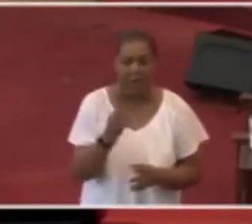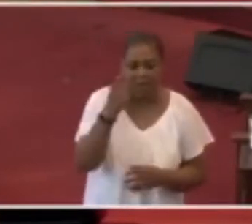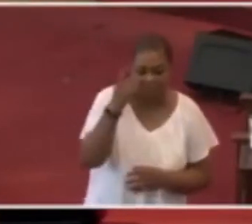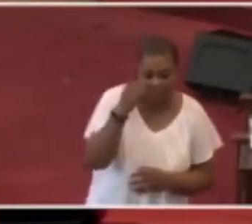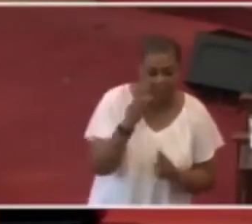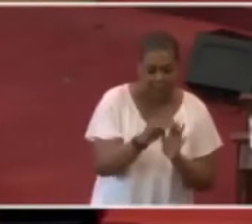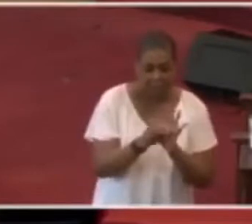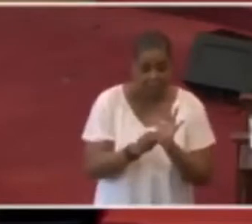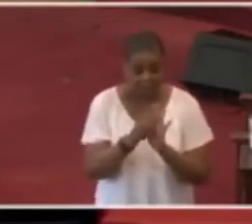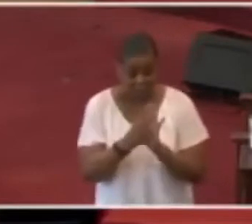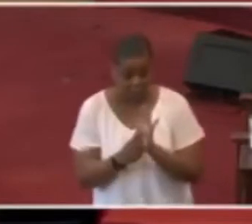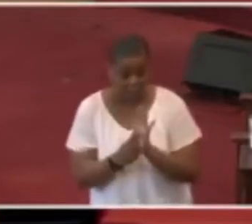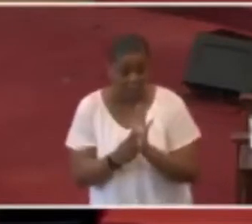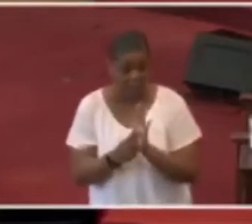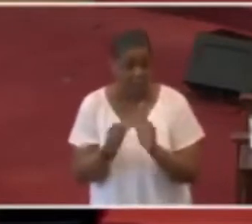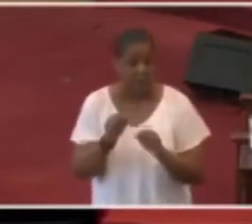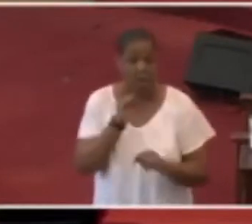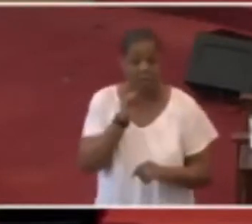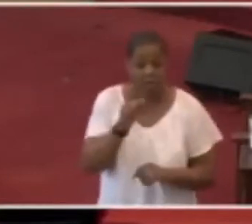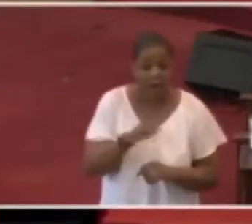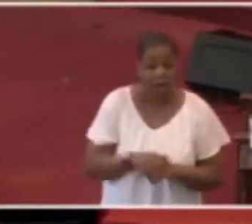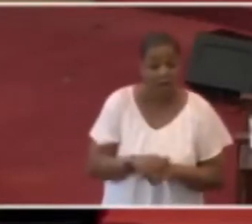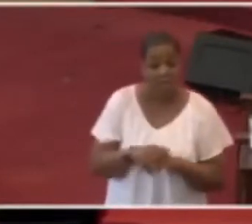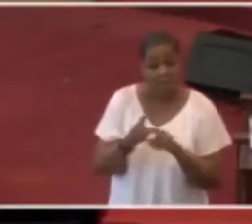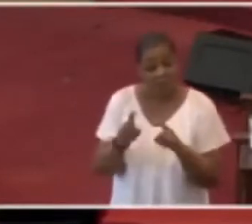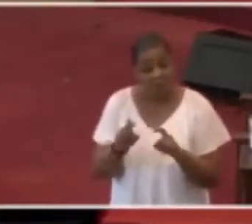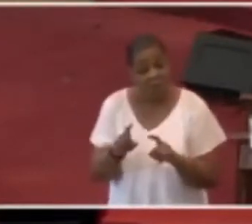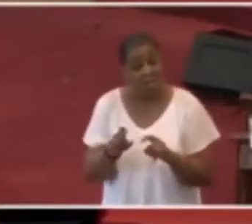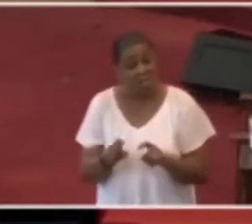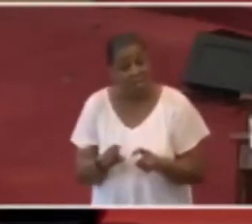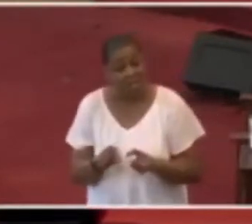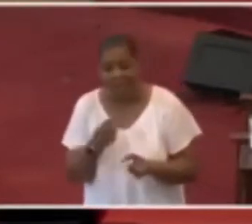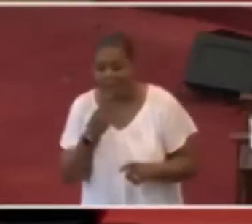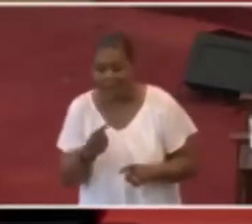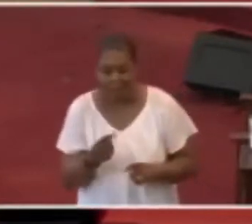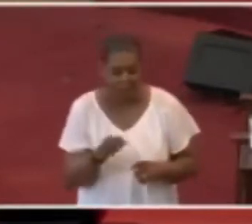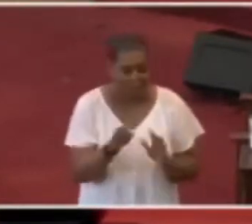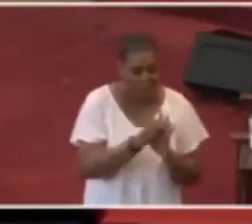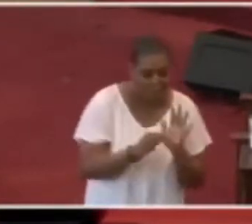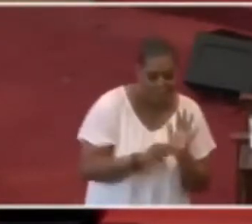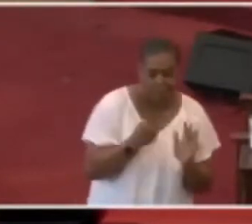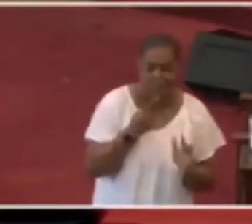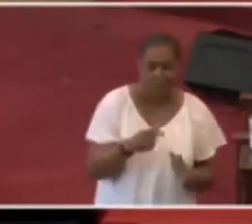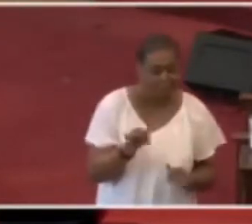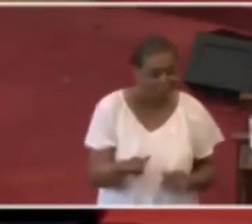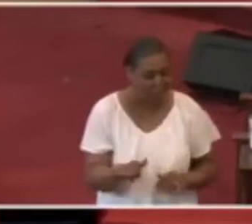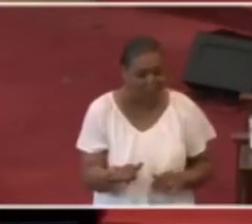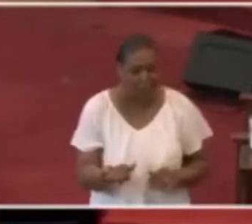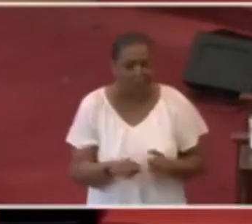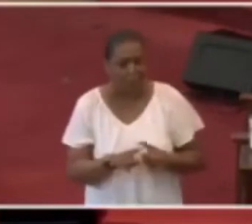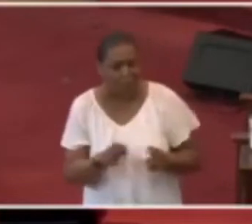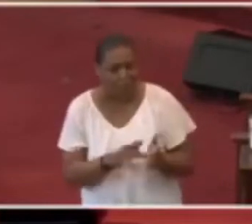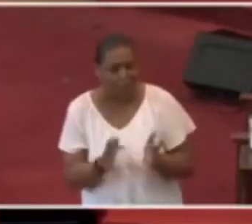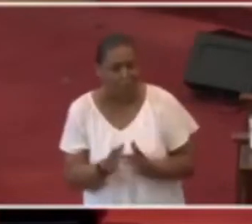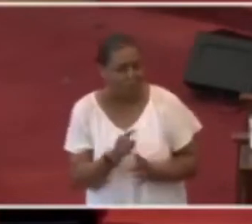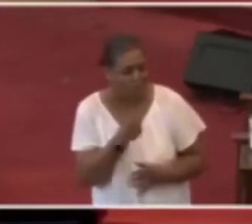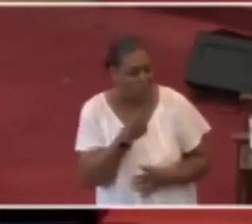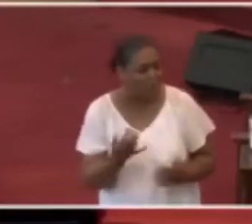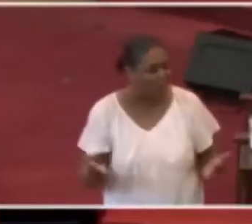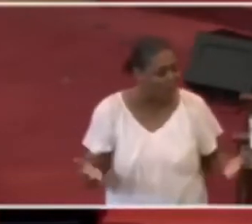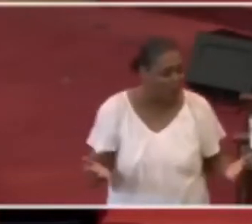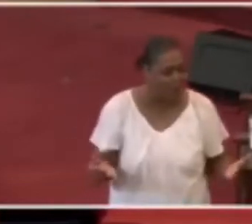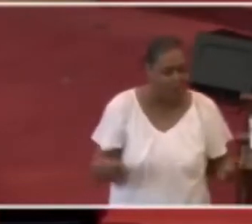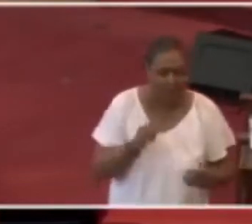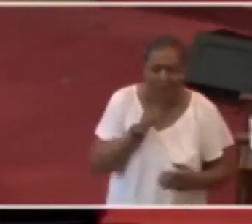law. It's not the force of the question, this what Moses said, but what do you say? It's not the stooping and writing or